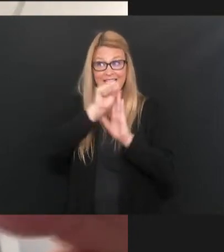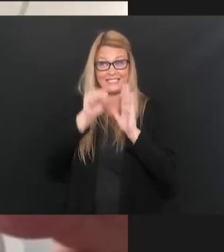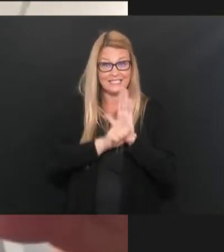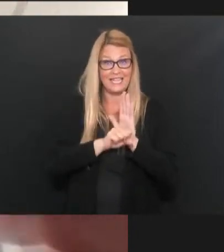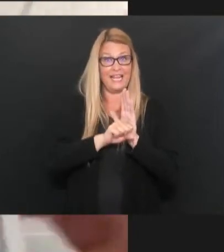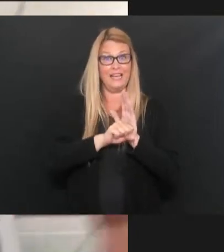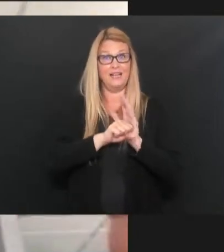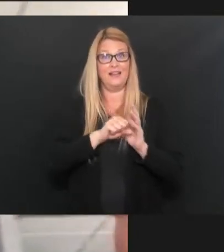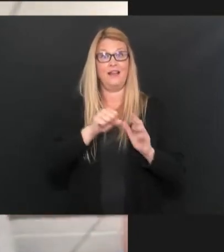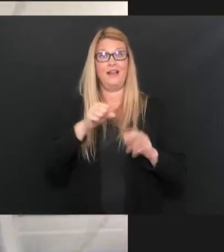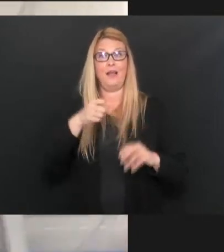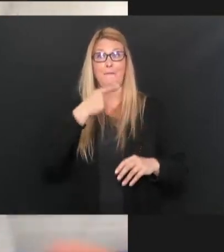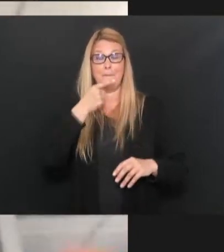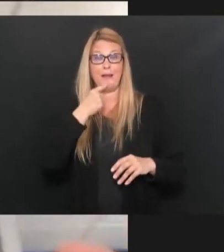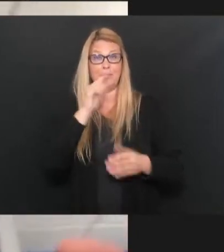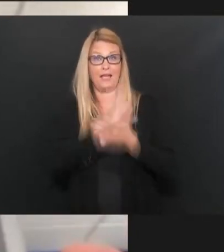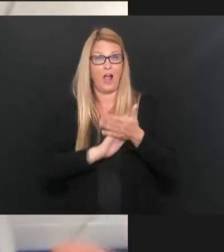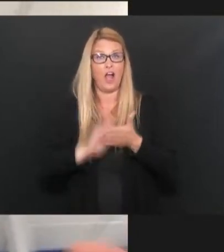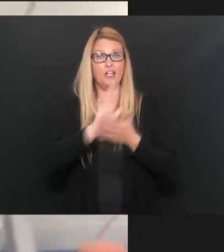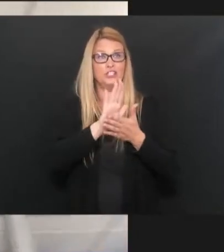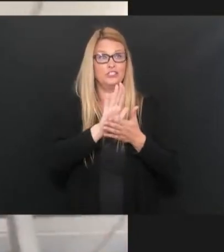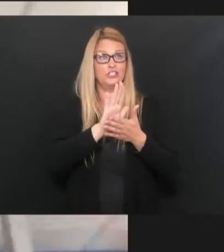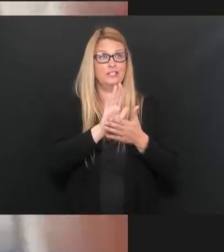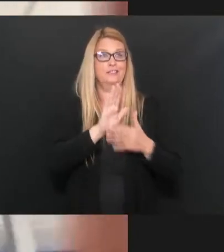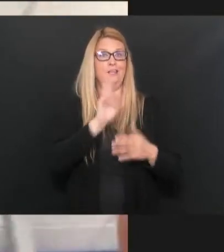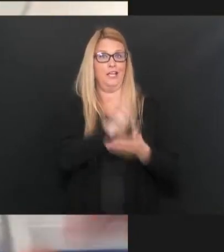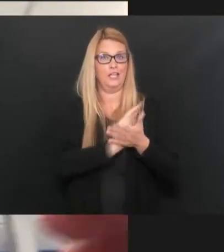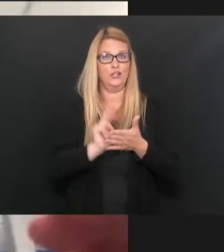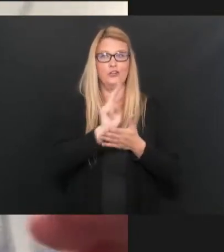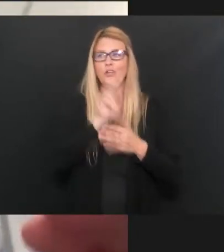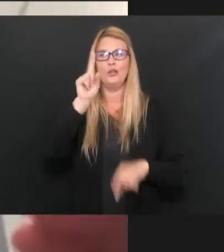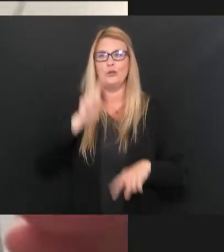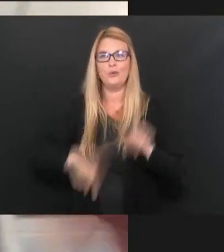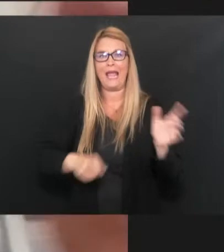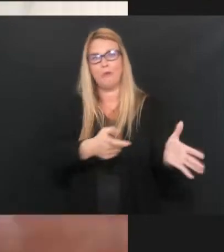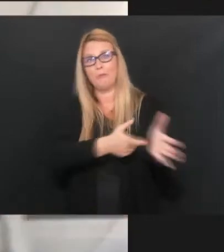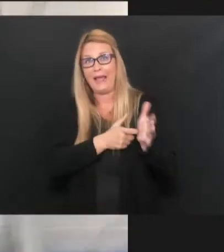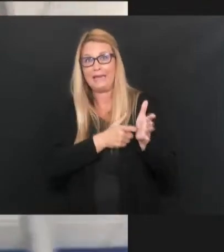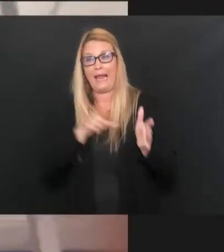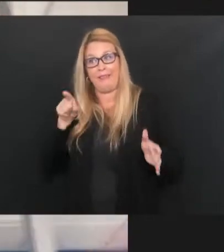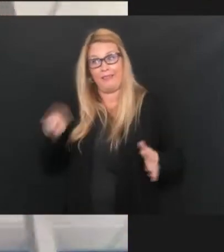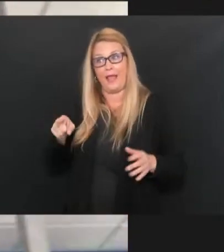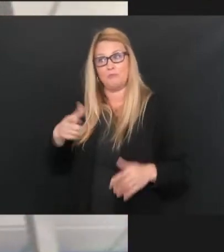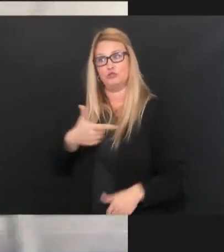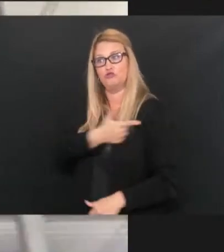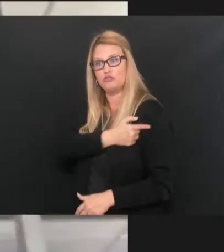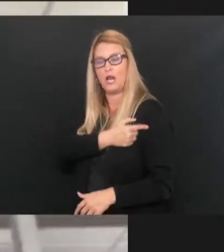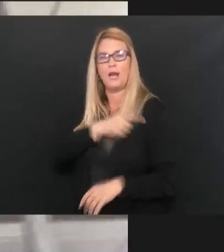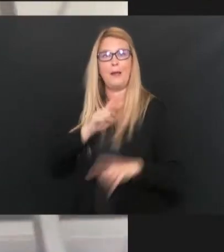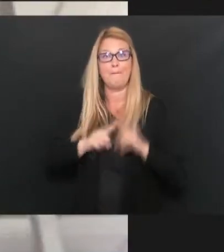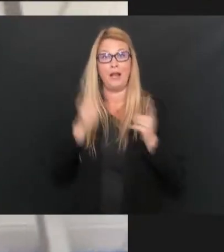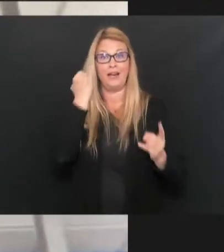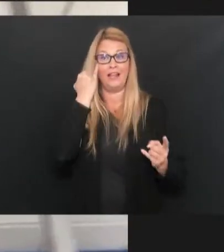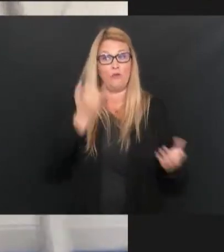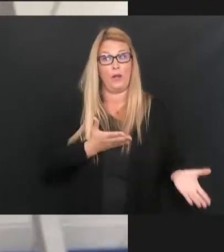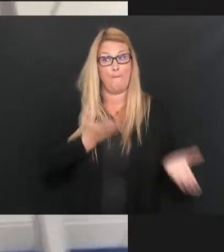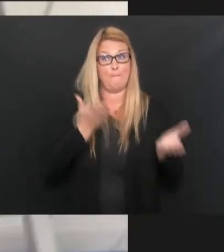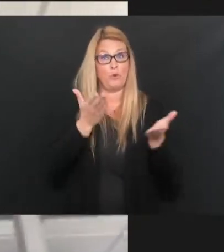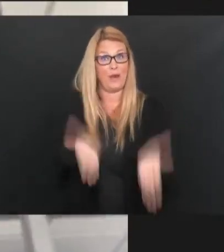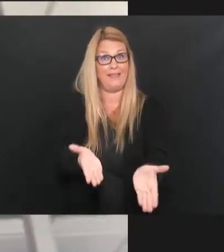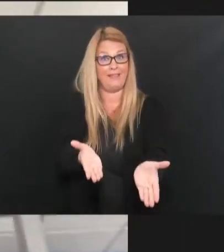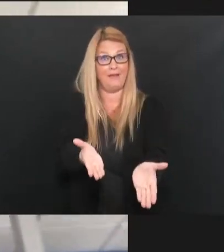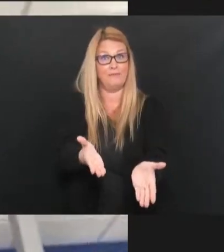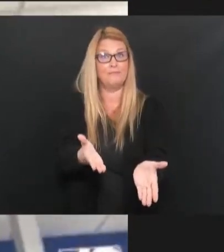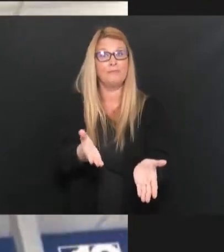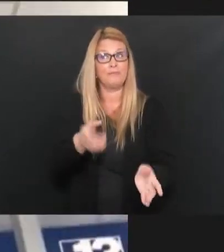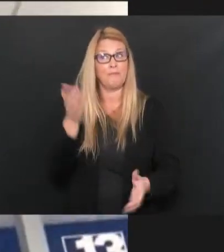and university? I realize you can't mandate the 16 to 35-year-olds to get the shots, but if you take the shots to them, you're going to get a lot more fish